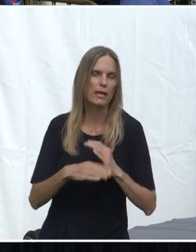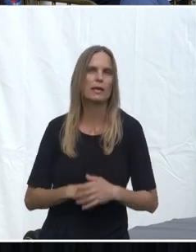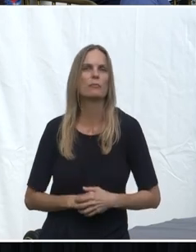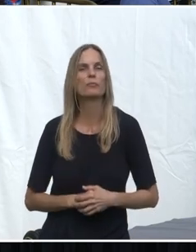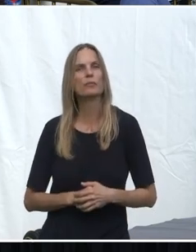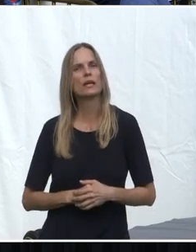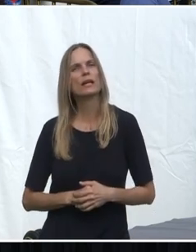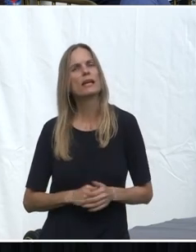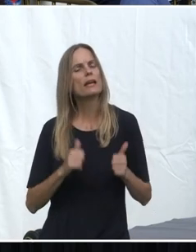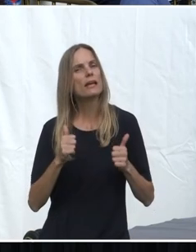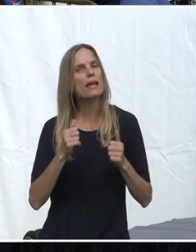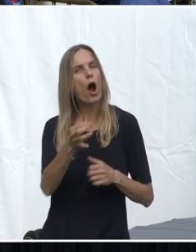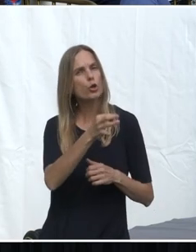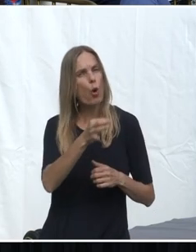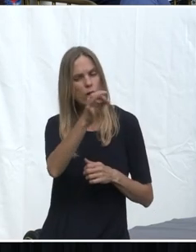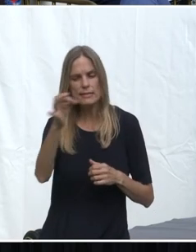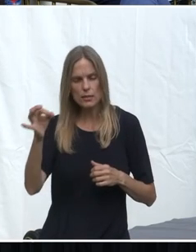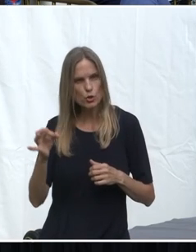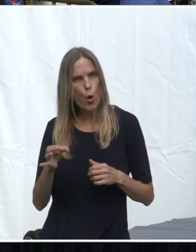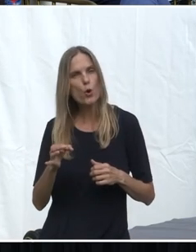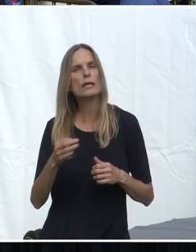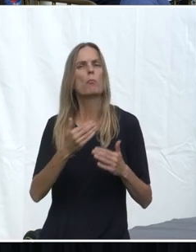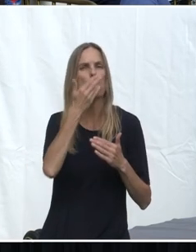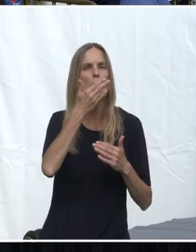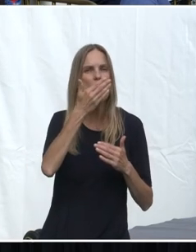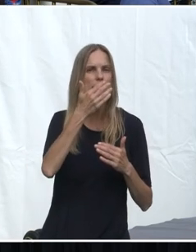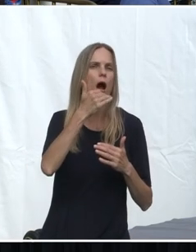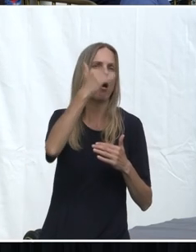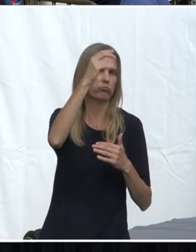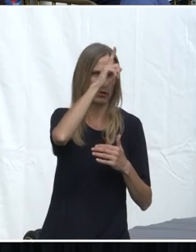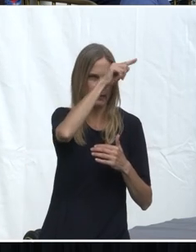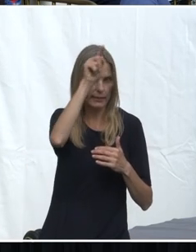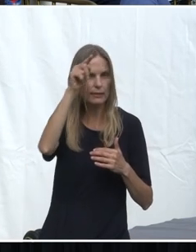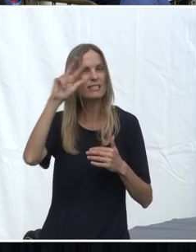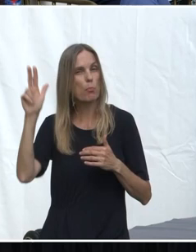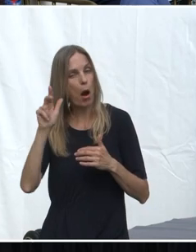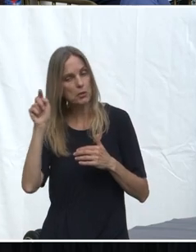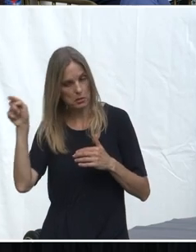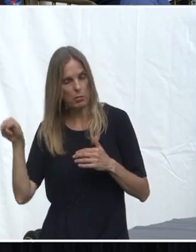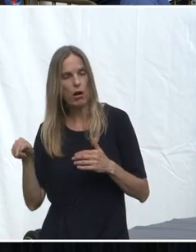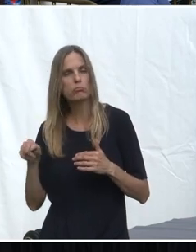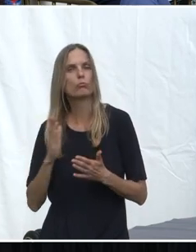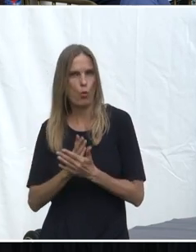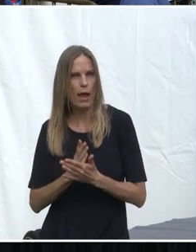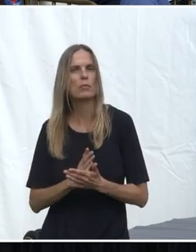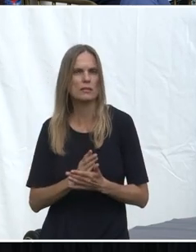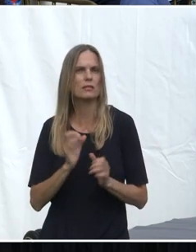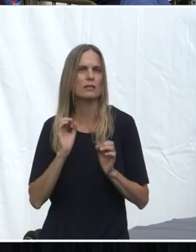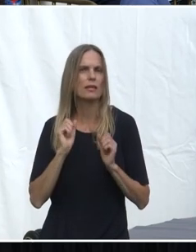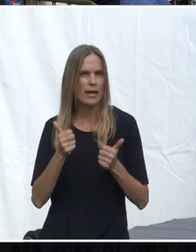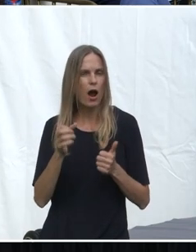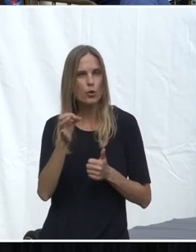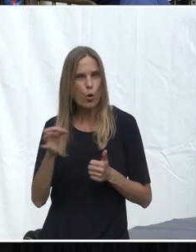good organizations represented in all the Nordics and Baltics as well. But still, there might be